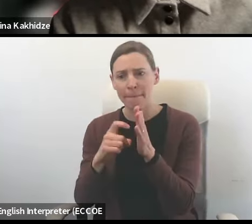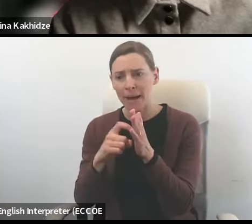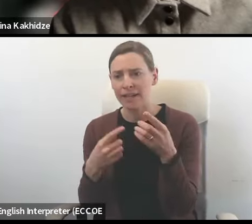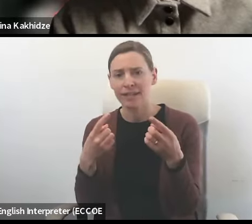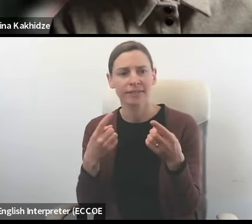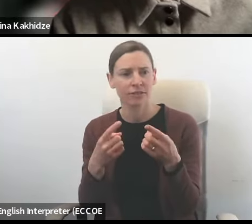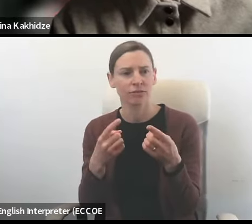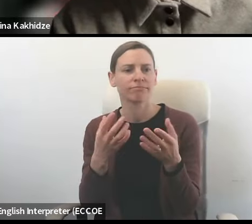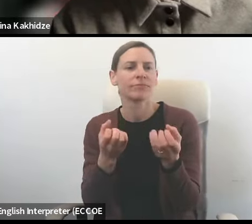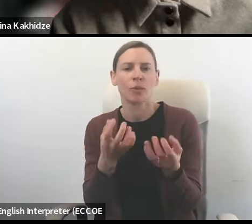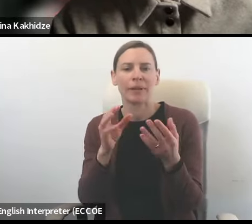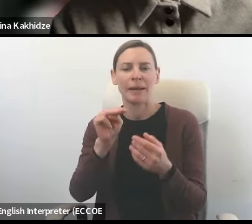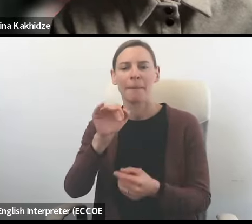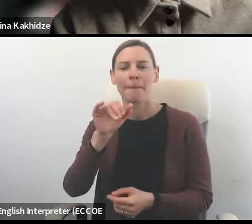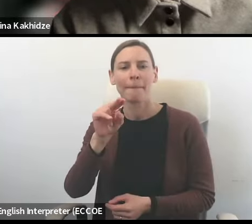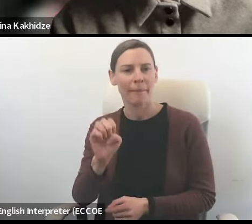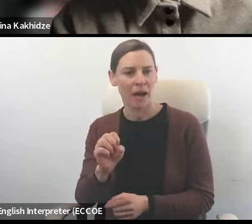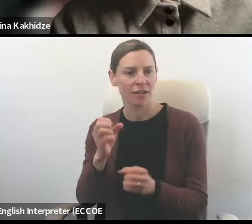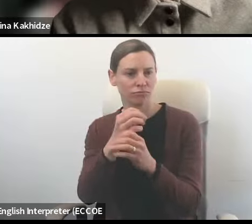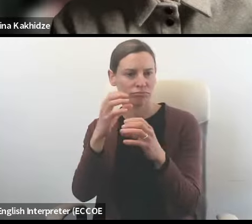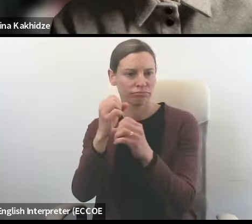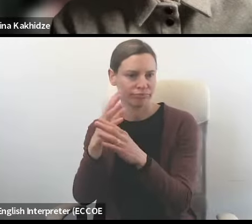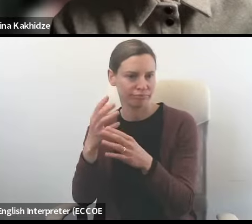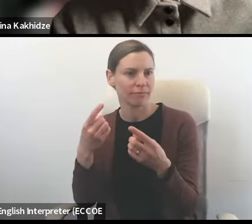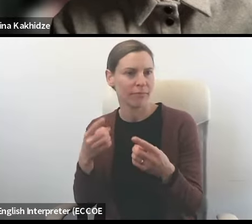art? Olia.